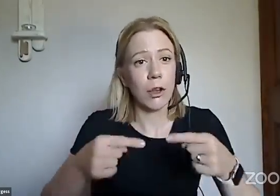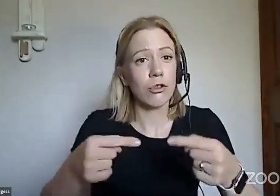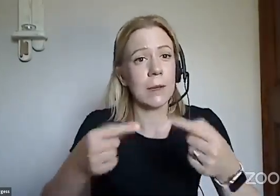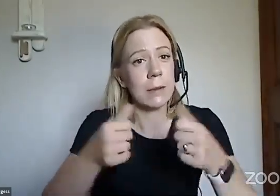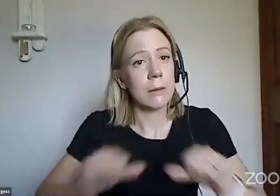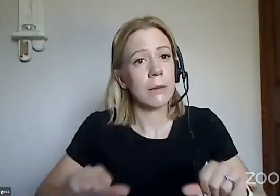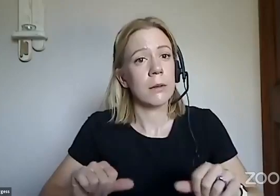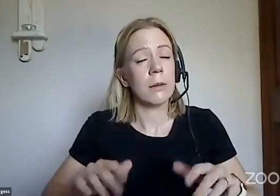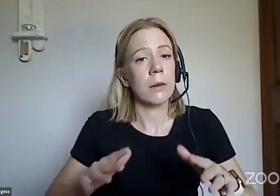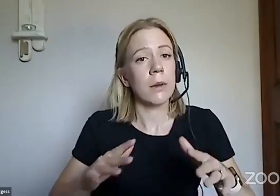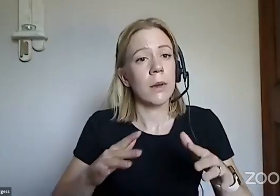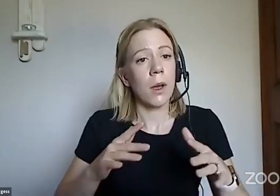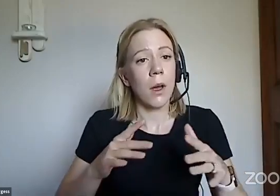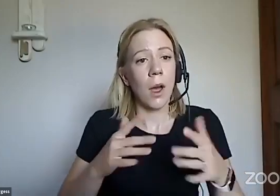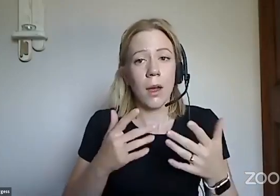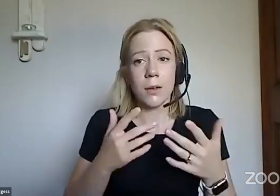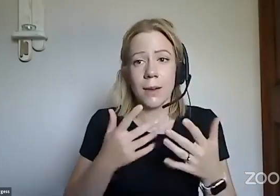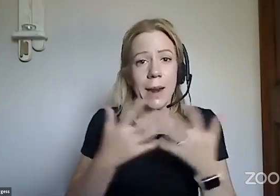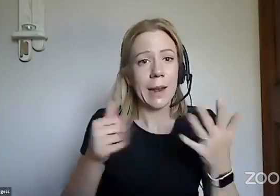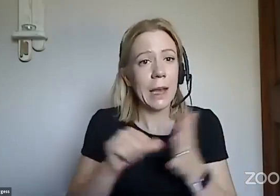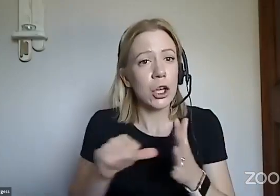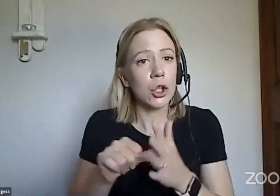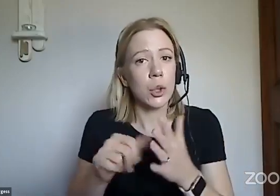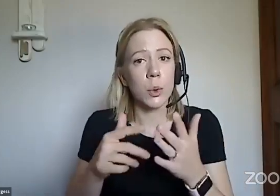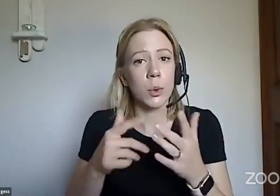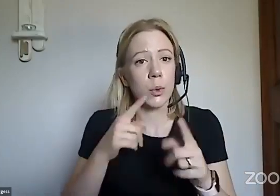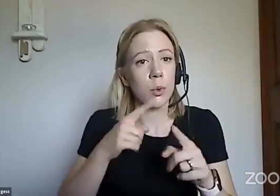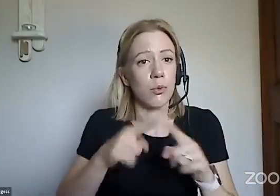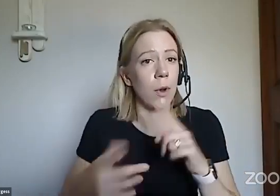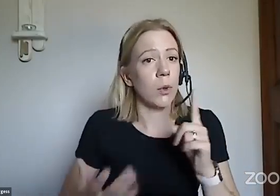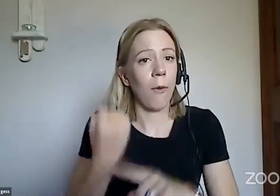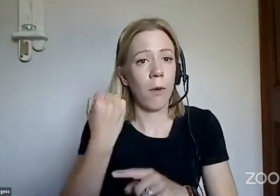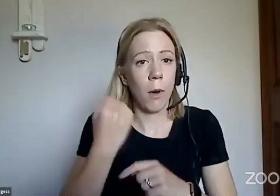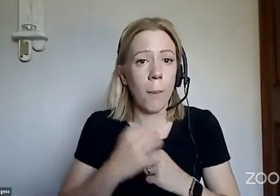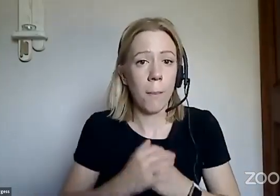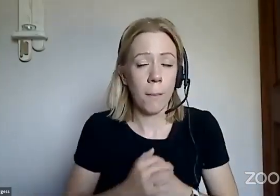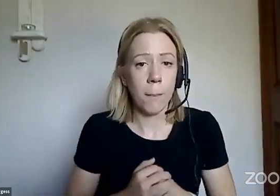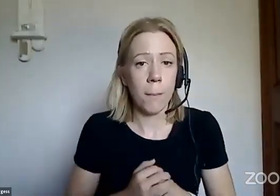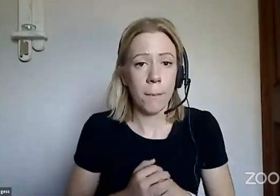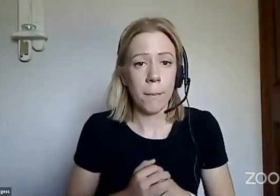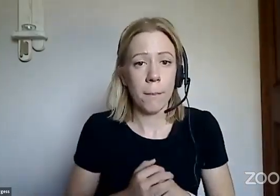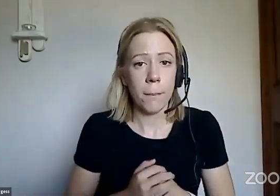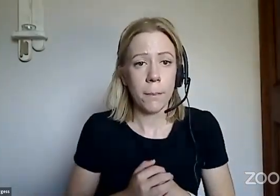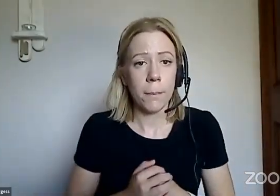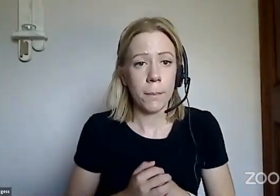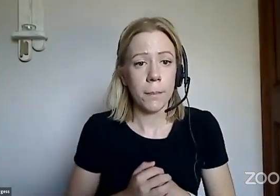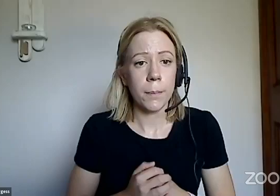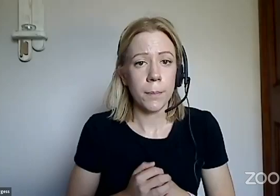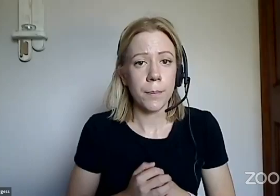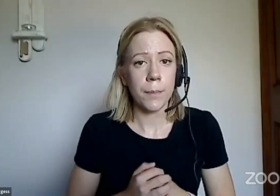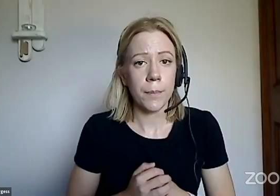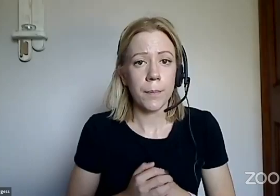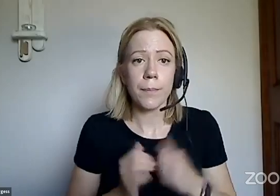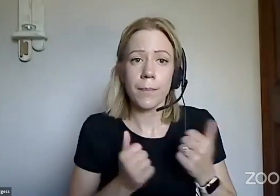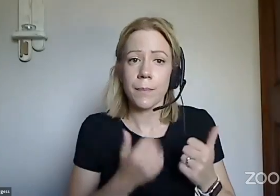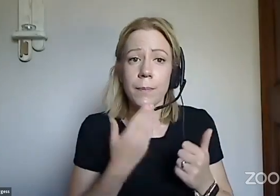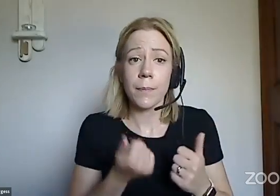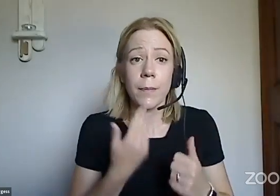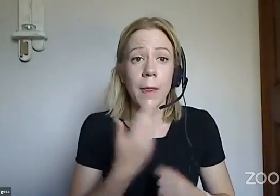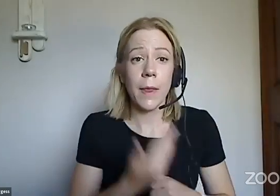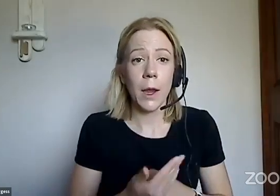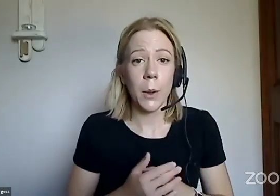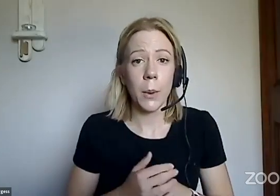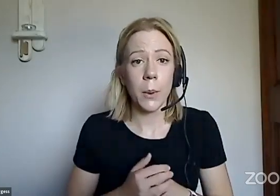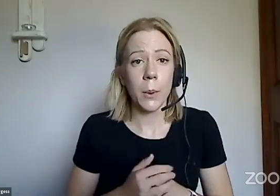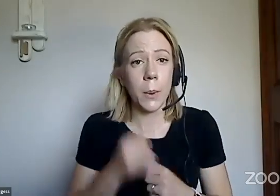any issues that they might have in later life. Lovely. Thanks, Nafisa. I think